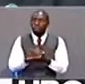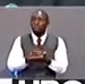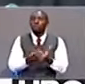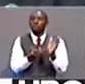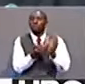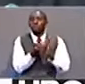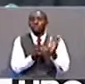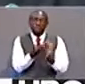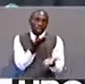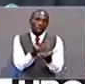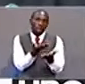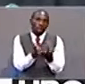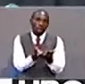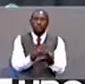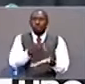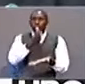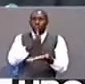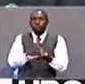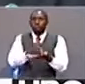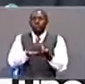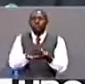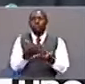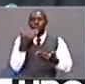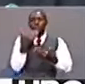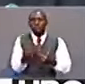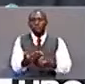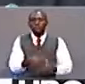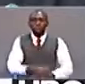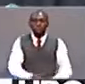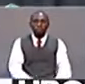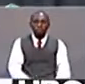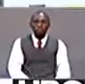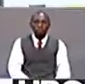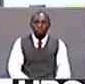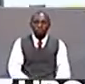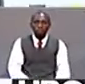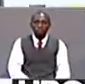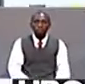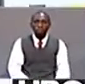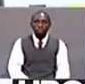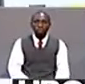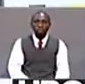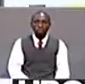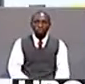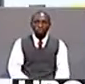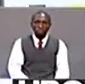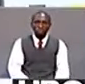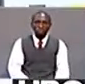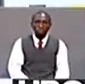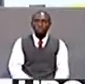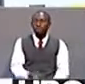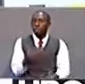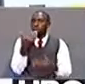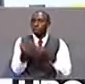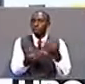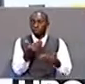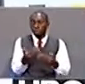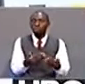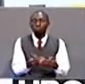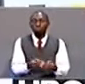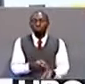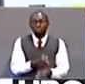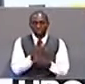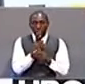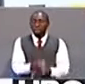I beg to move. Thank you. Okay, thank you very much, Honourable Minister. Honourable Members, this